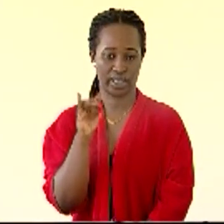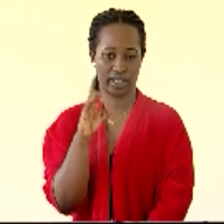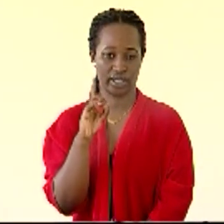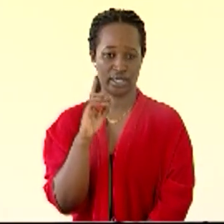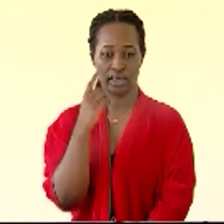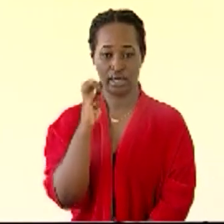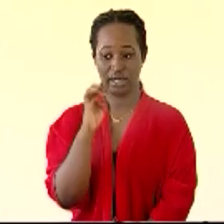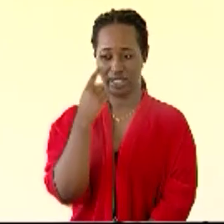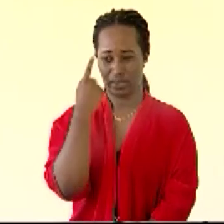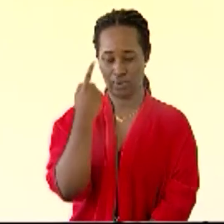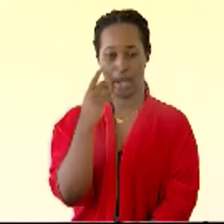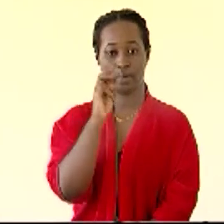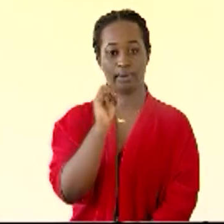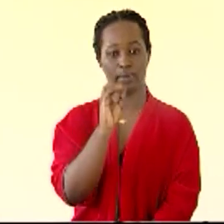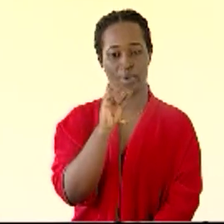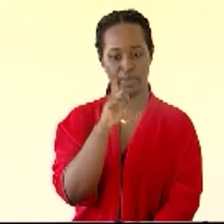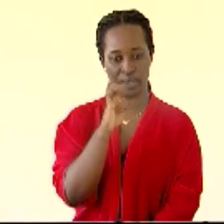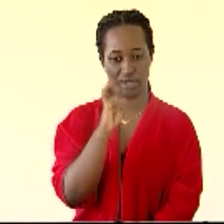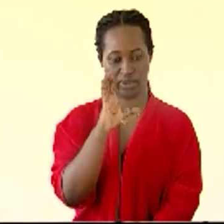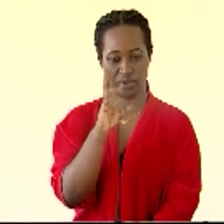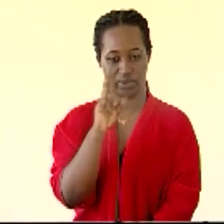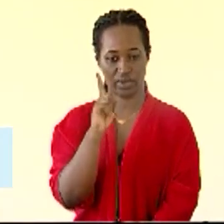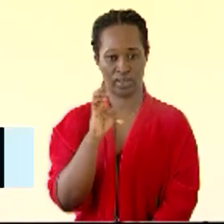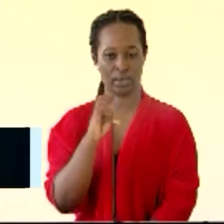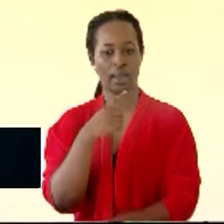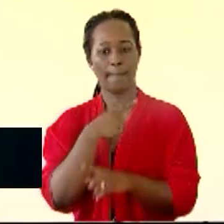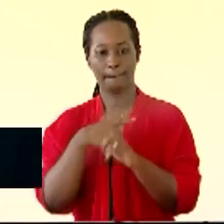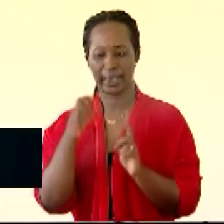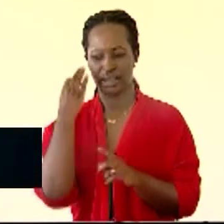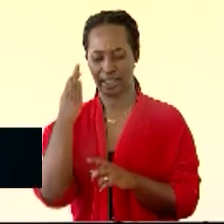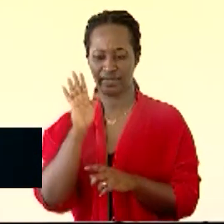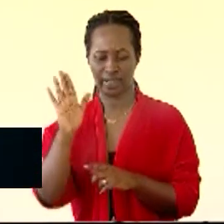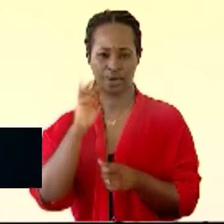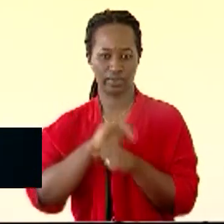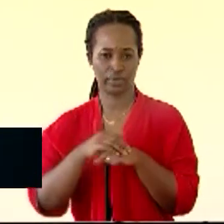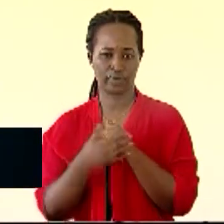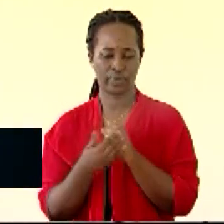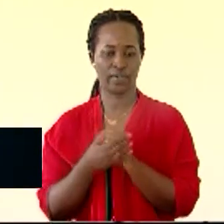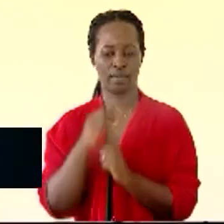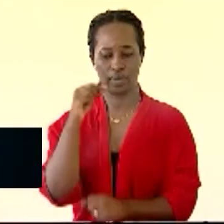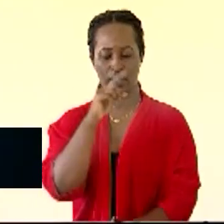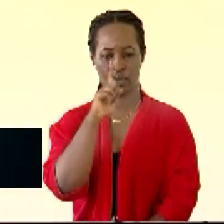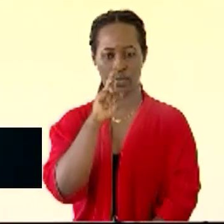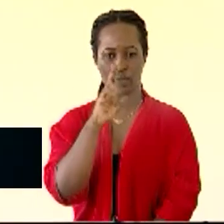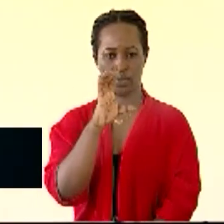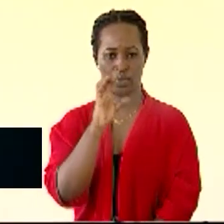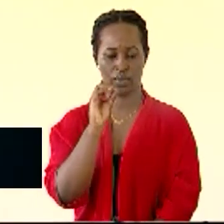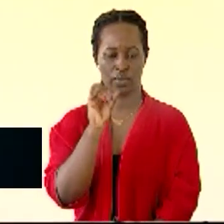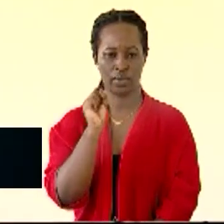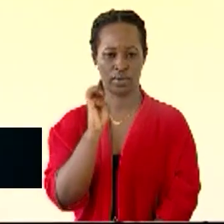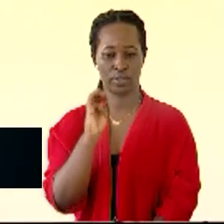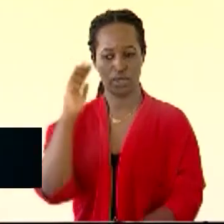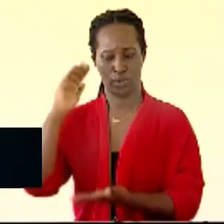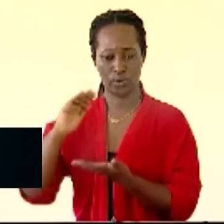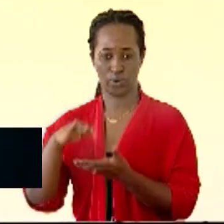with one carbon atom. But if we are to form glucose with 6 carbon atoms, the question should be,